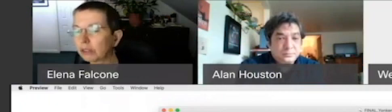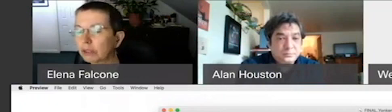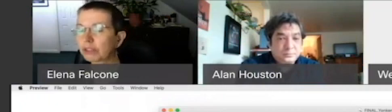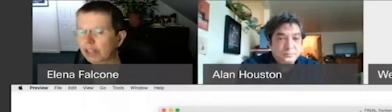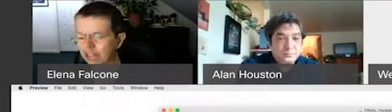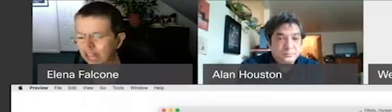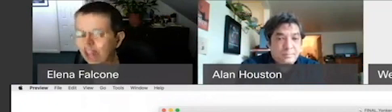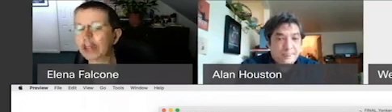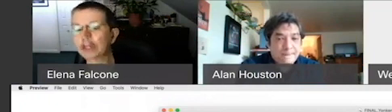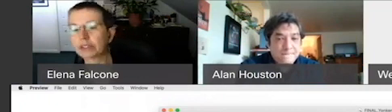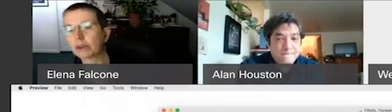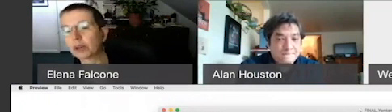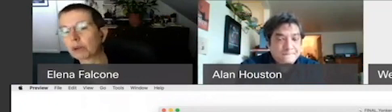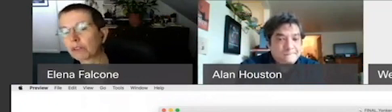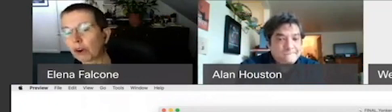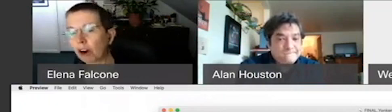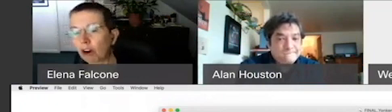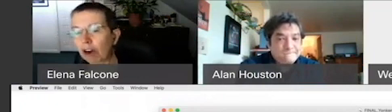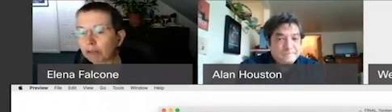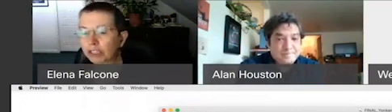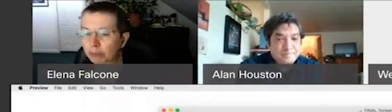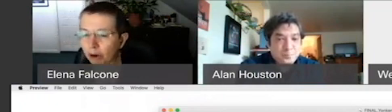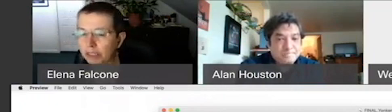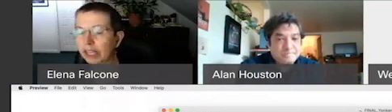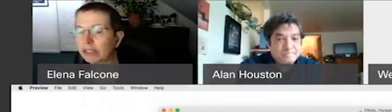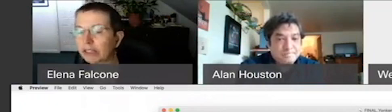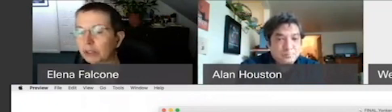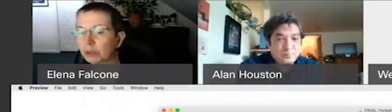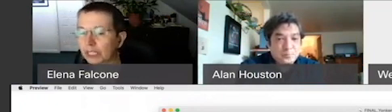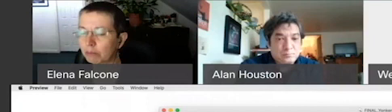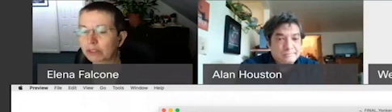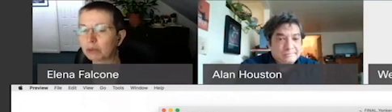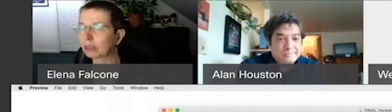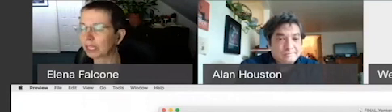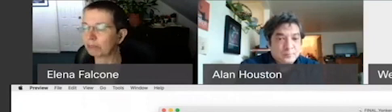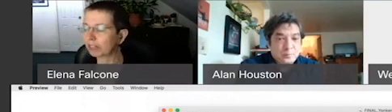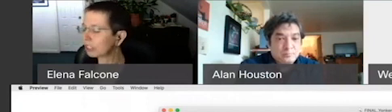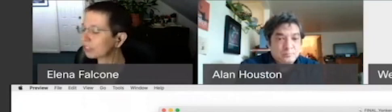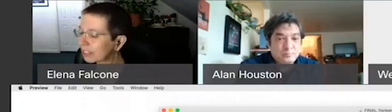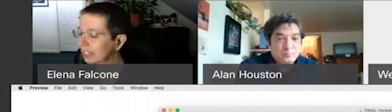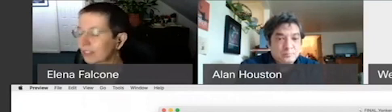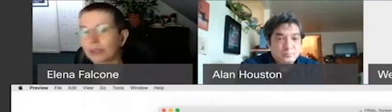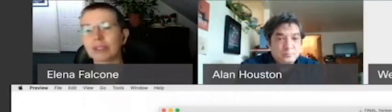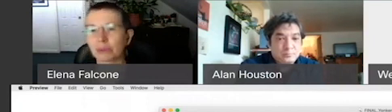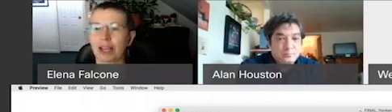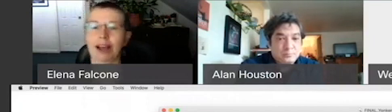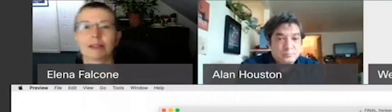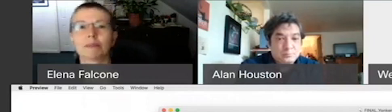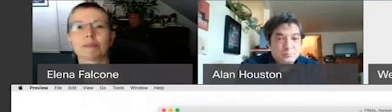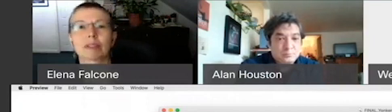914-231-3227. That is the phone number for our outreach department. And if you leave a message, we will get back to you just as soon as we can.